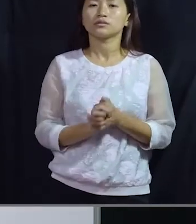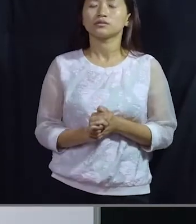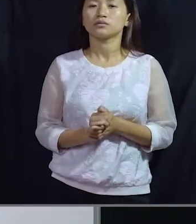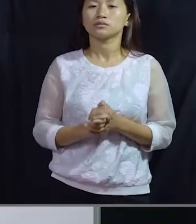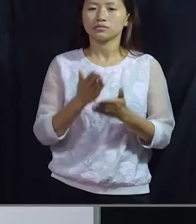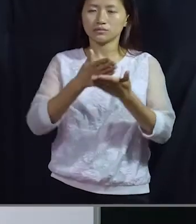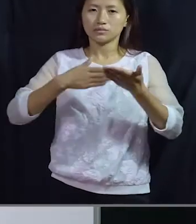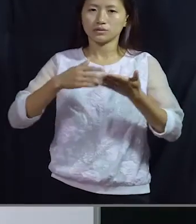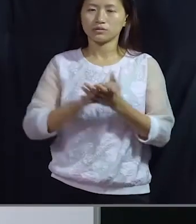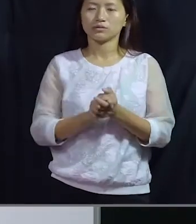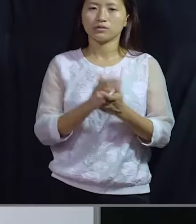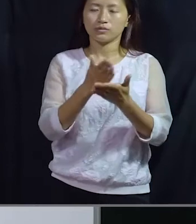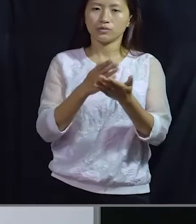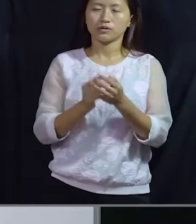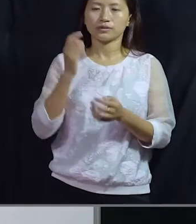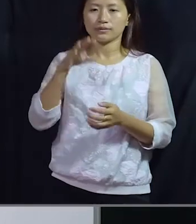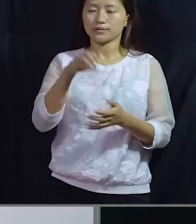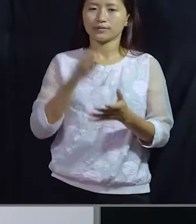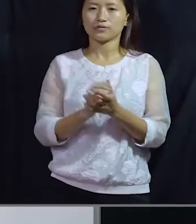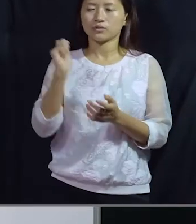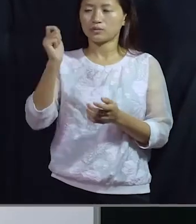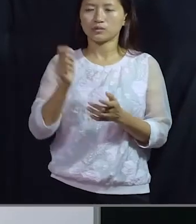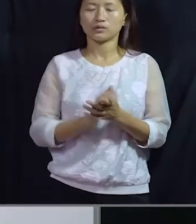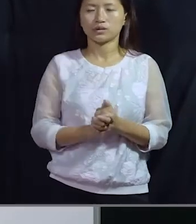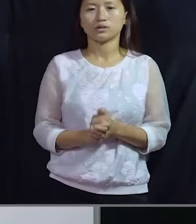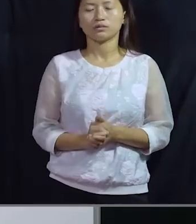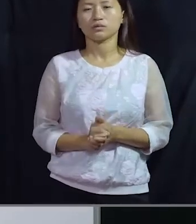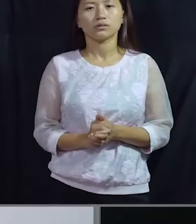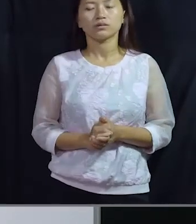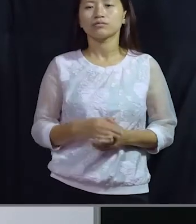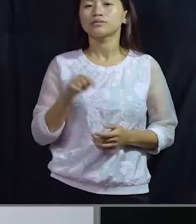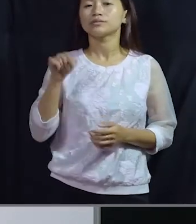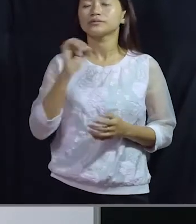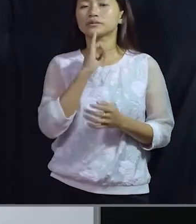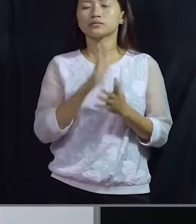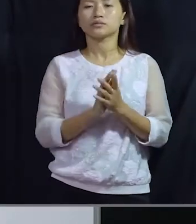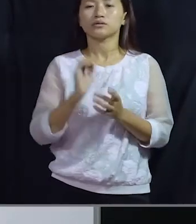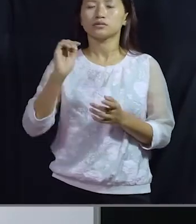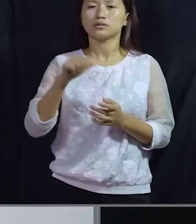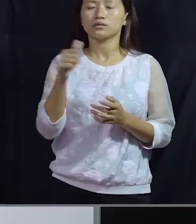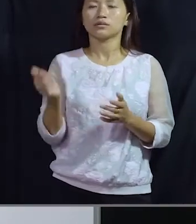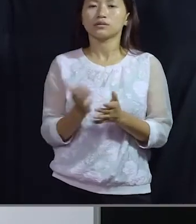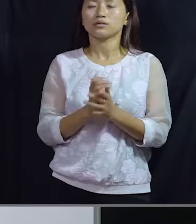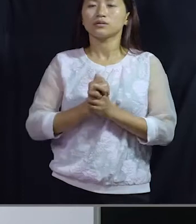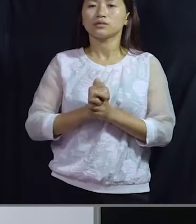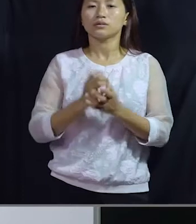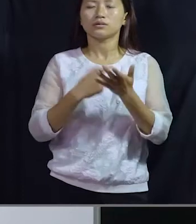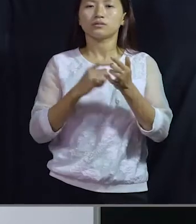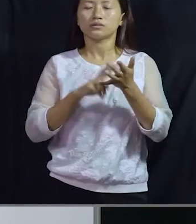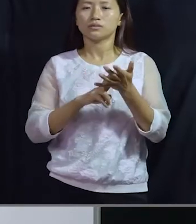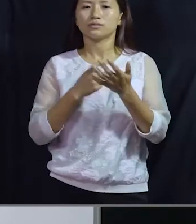certain portion of profit was get for the workers. So this is also another reserve